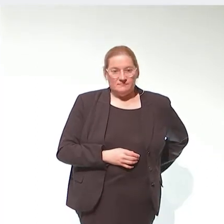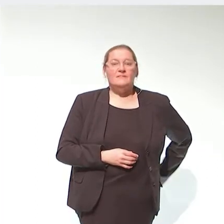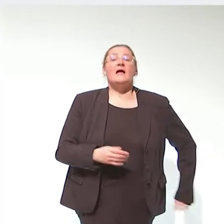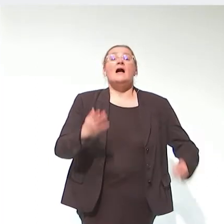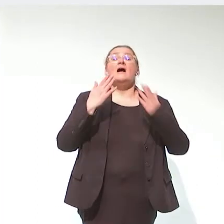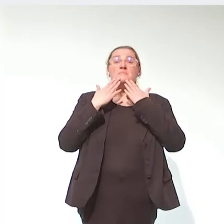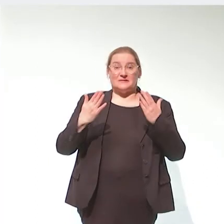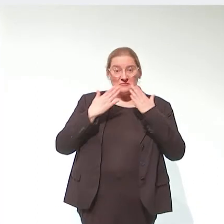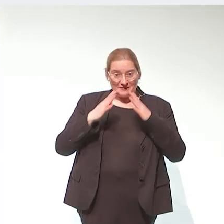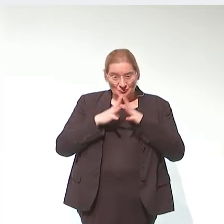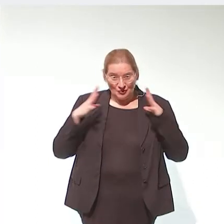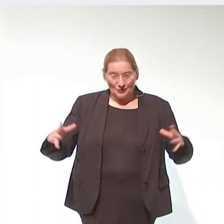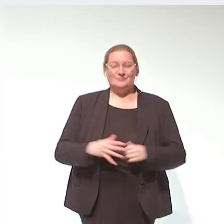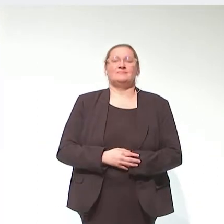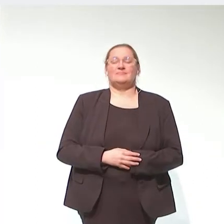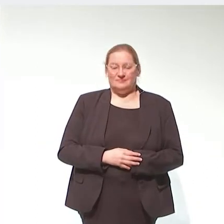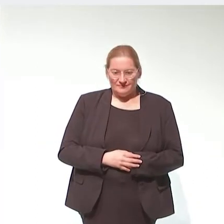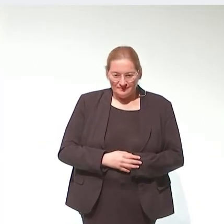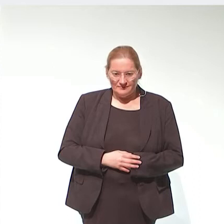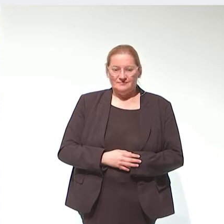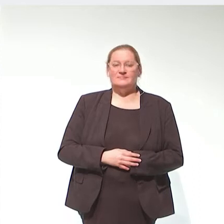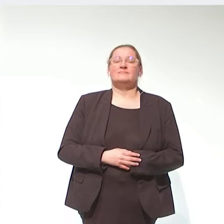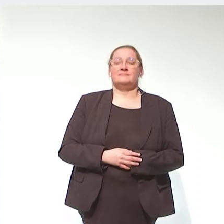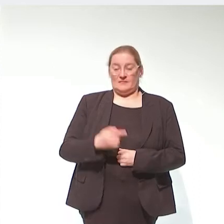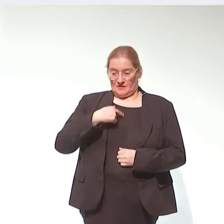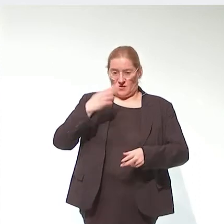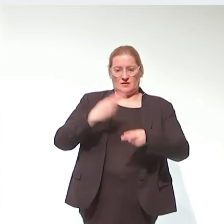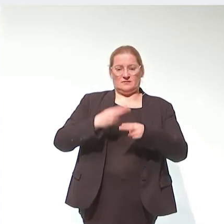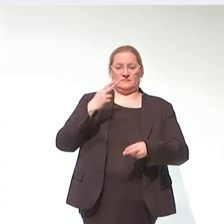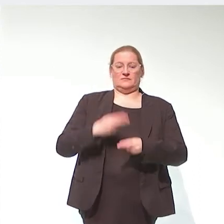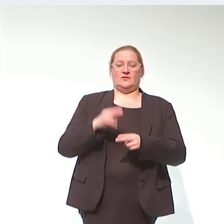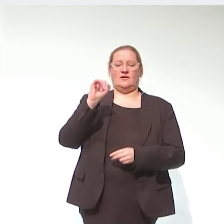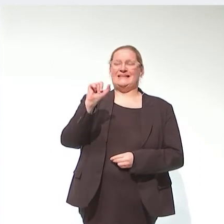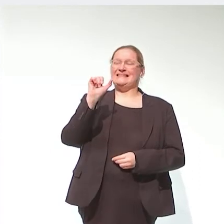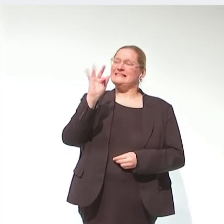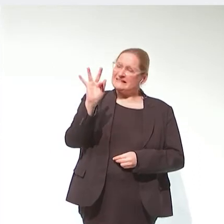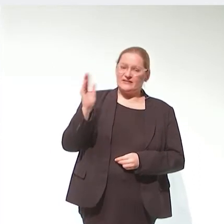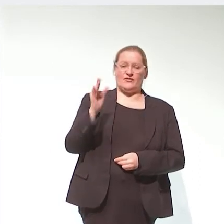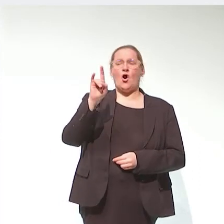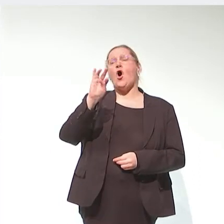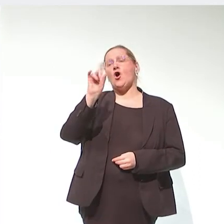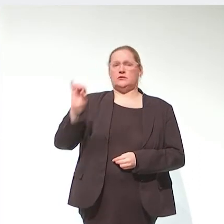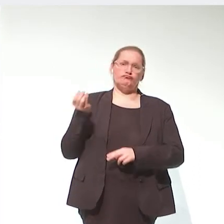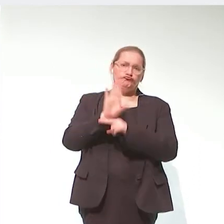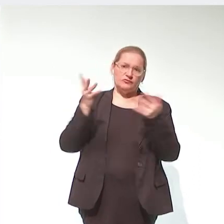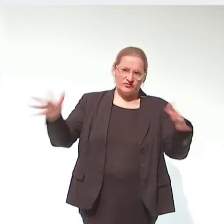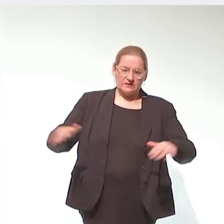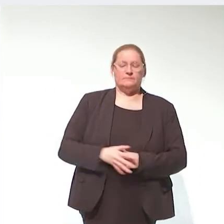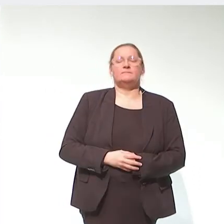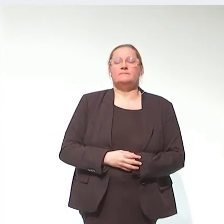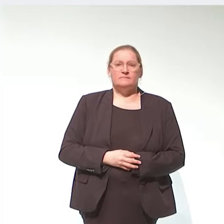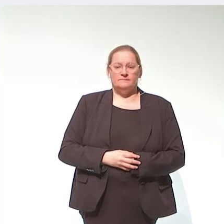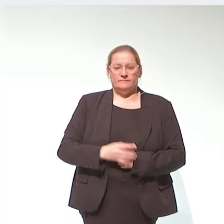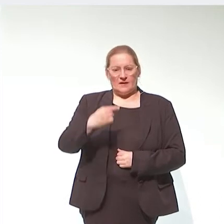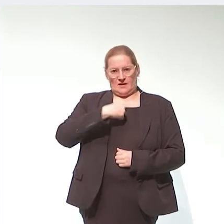Thank you very much. My name is Siv Holst, and I was just introduced. I am a woman with a rare physical disability.